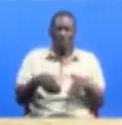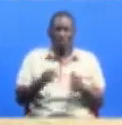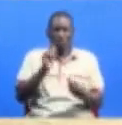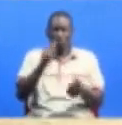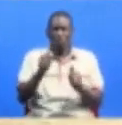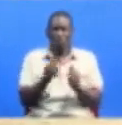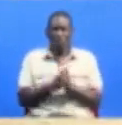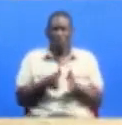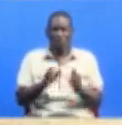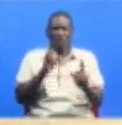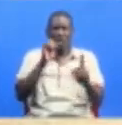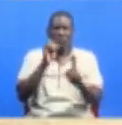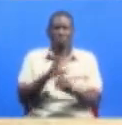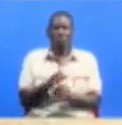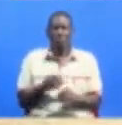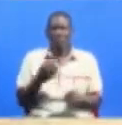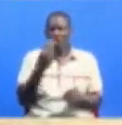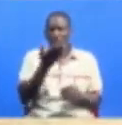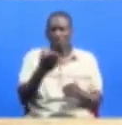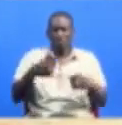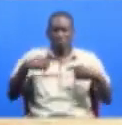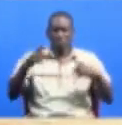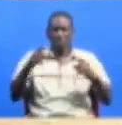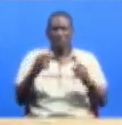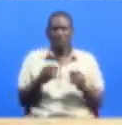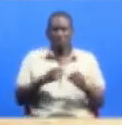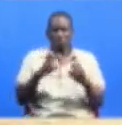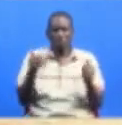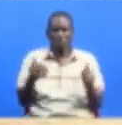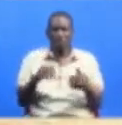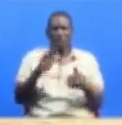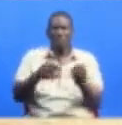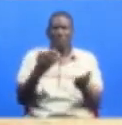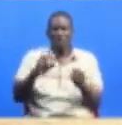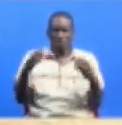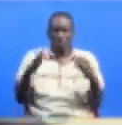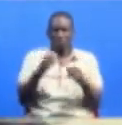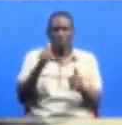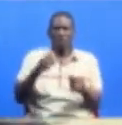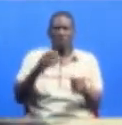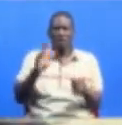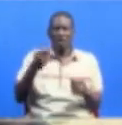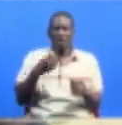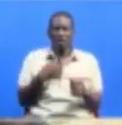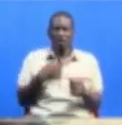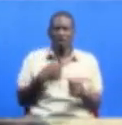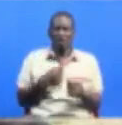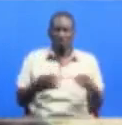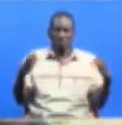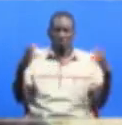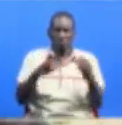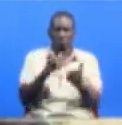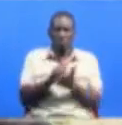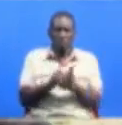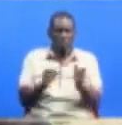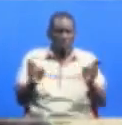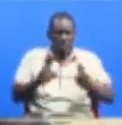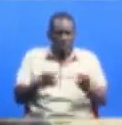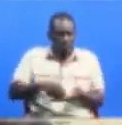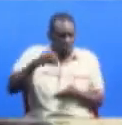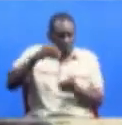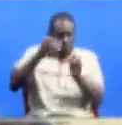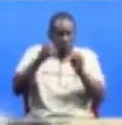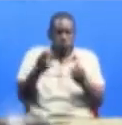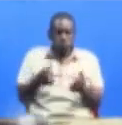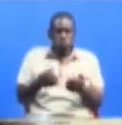way they play and the way they've been exposed, I see them being successful than any other team that Kenya's ever had. It's a group that they're eager to